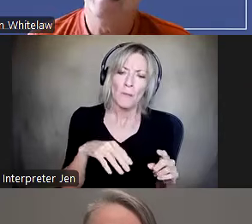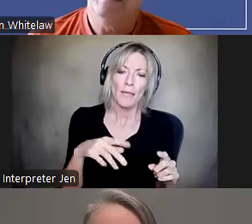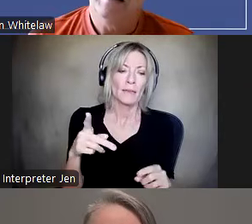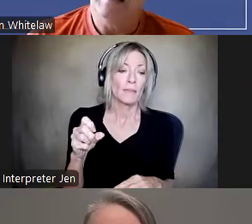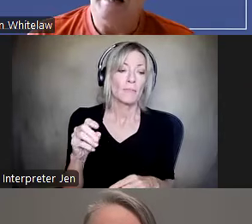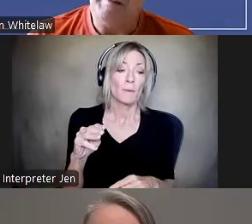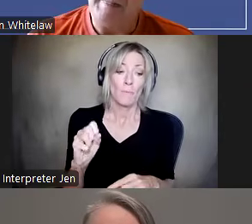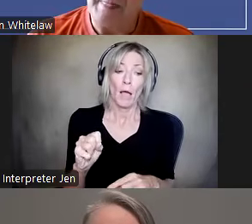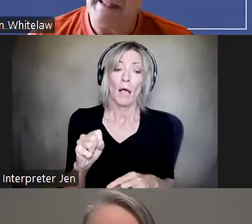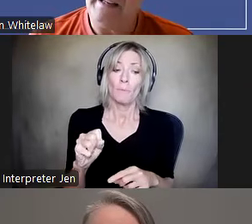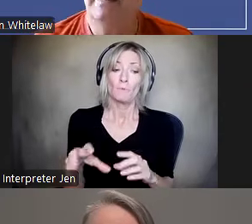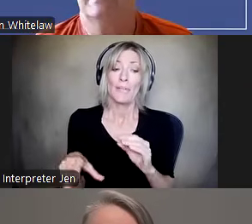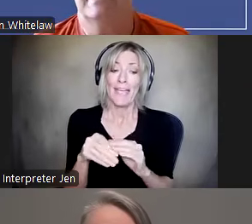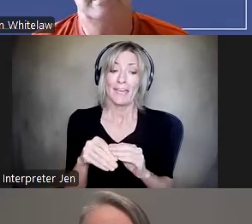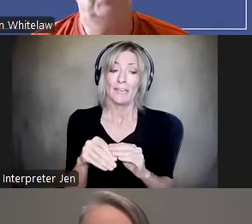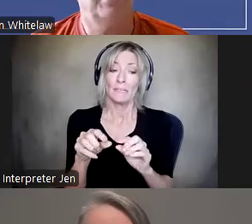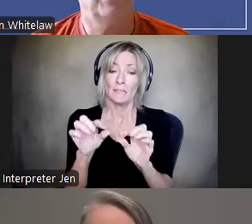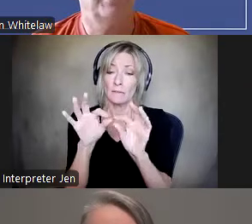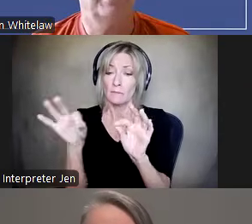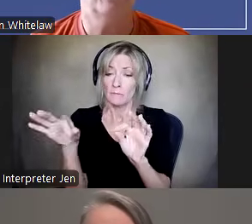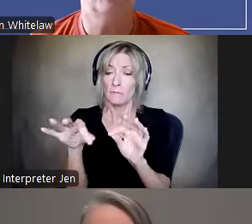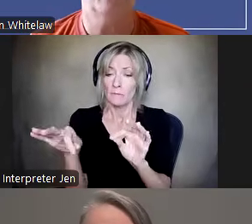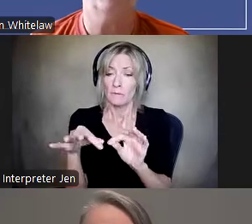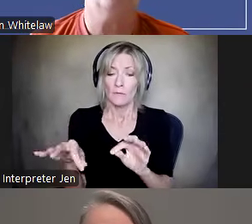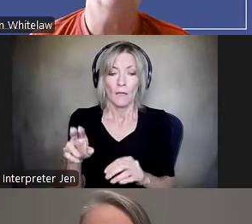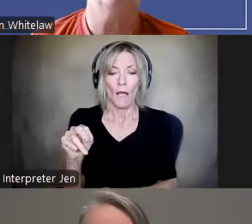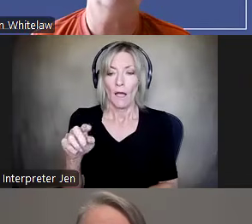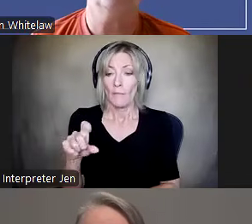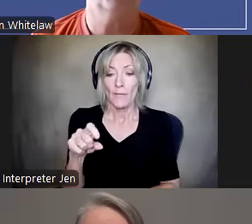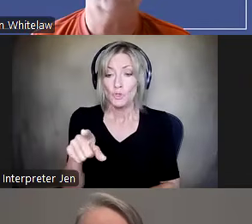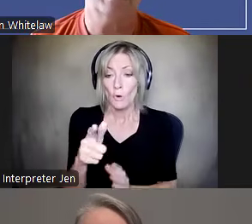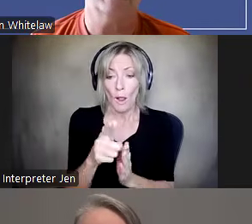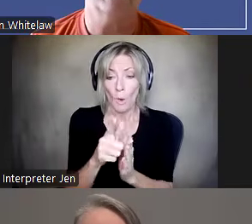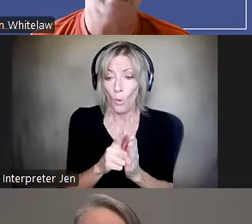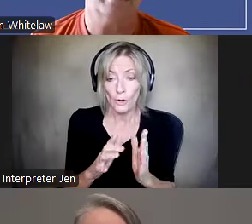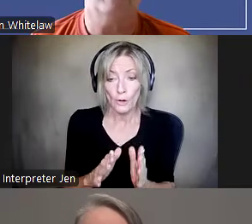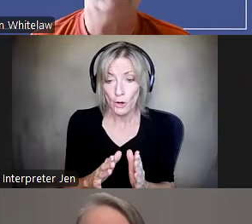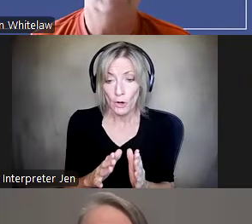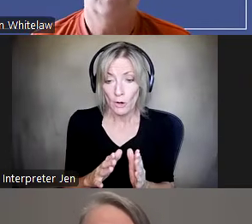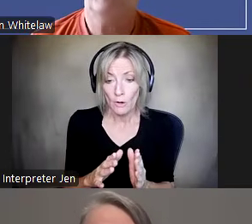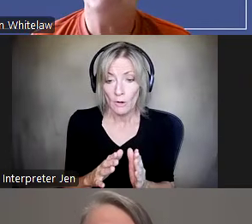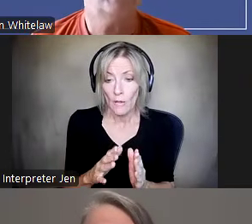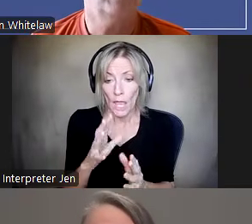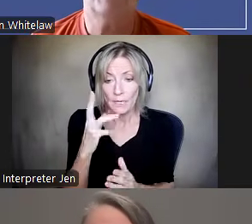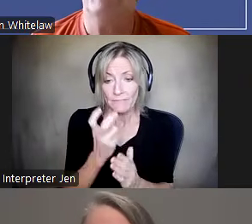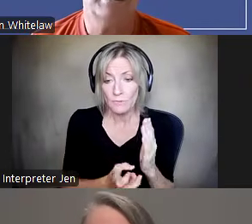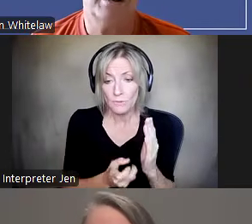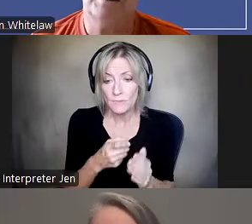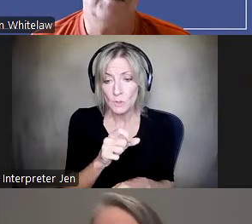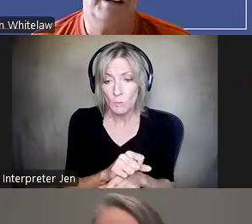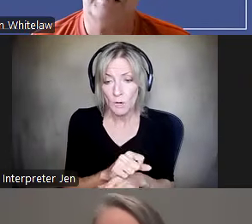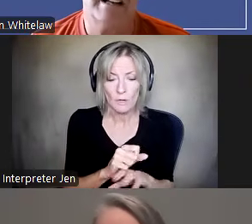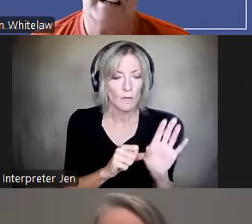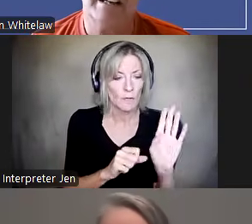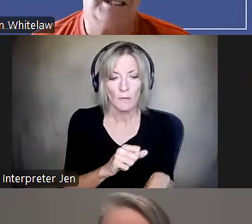there. Um, Unless you're a lawyer or a non-lawyer doing this work day in and day out, you do not need to read the